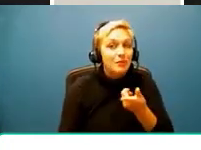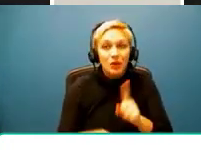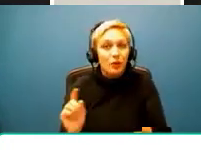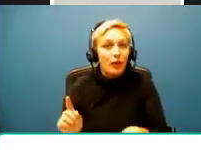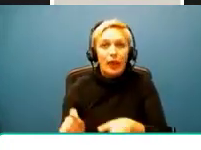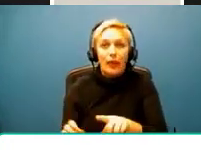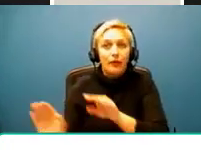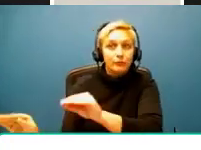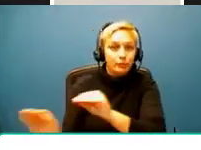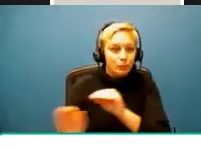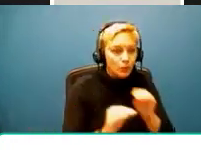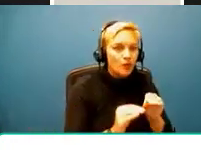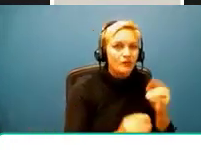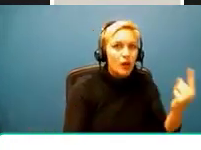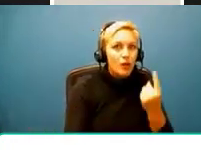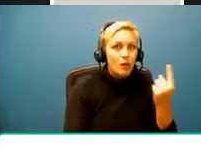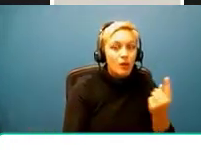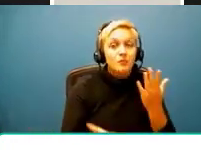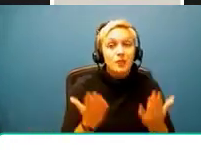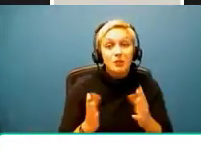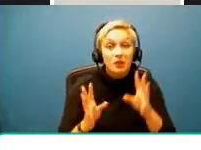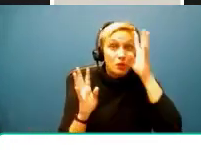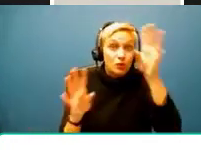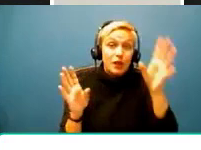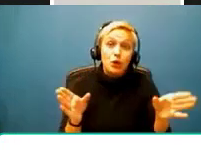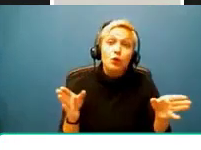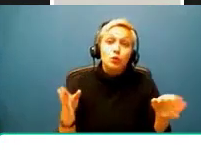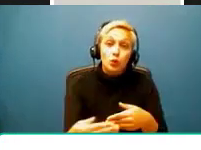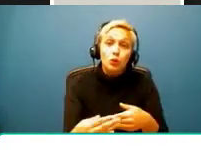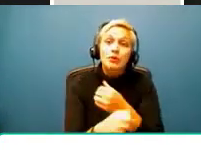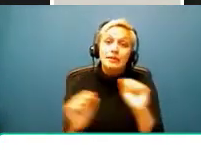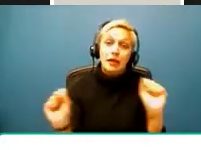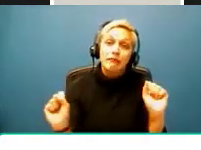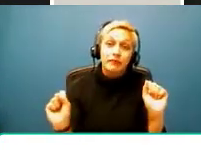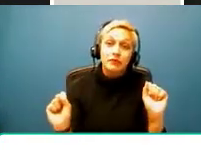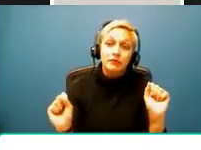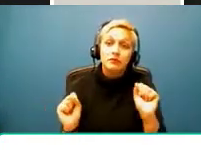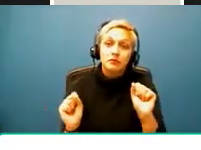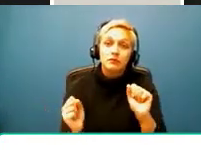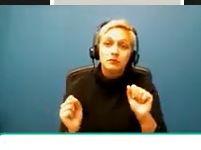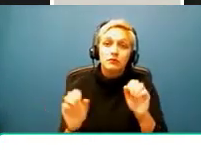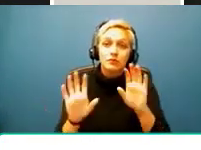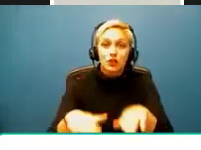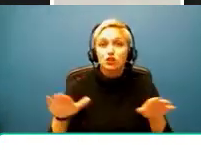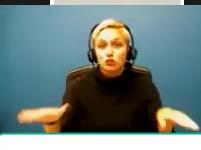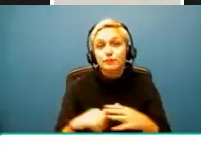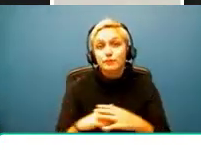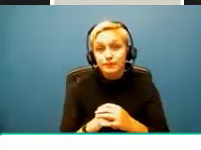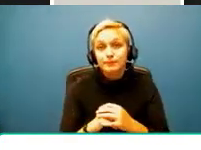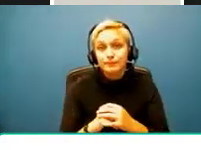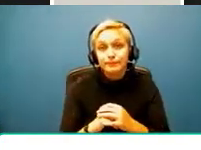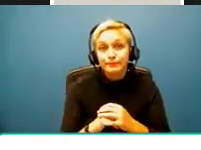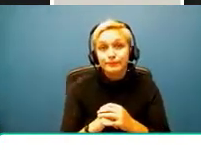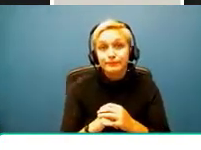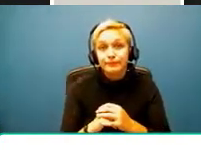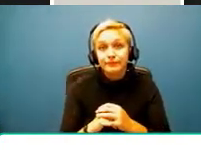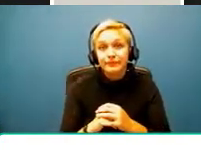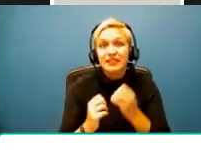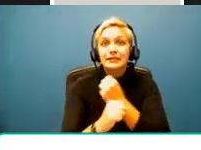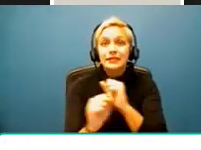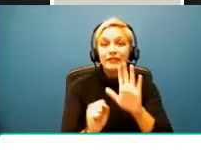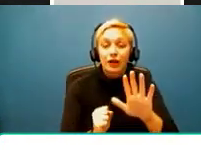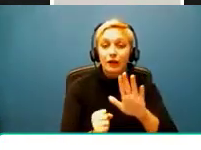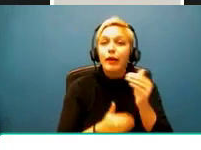to create a room that would be safe for that to be done, such as you need to get a better